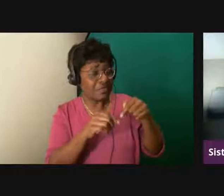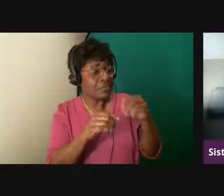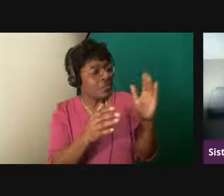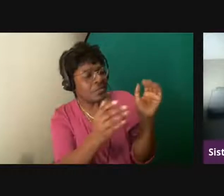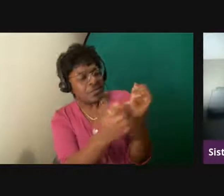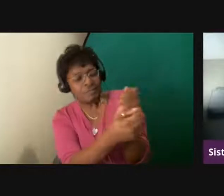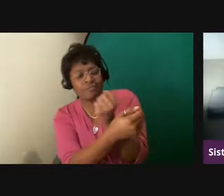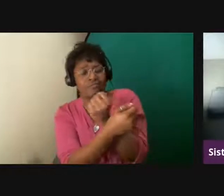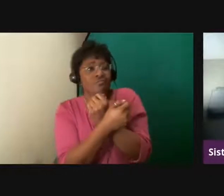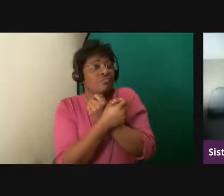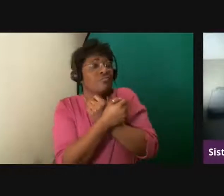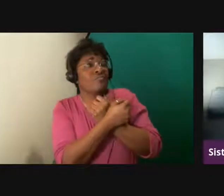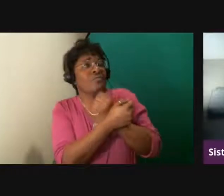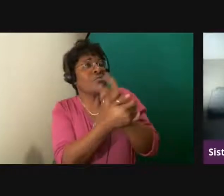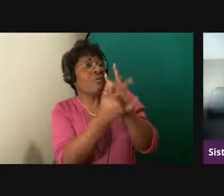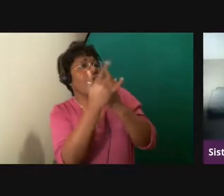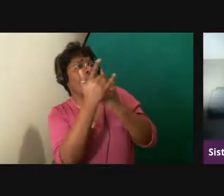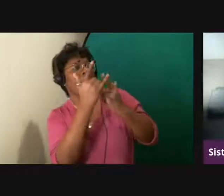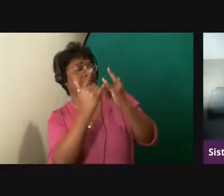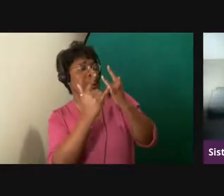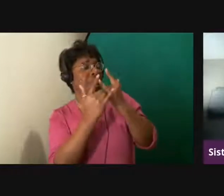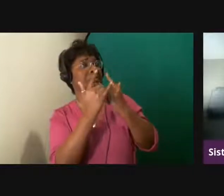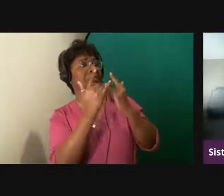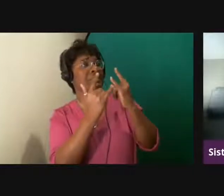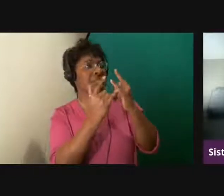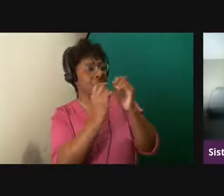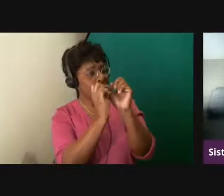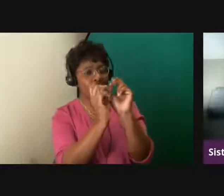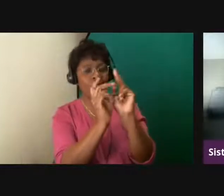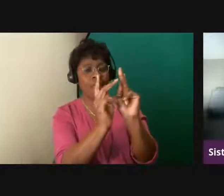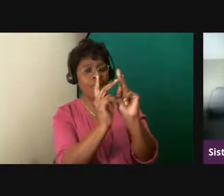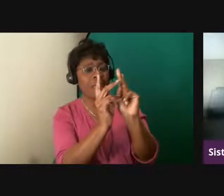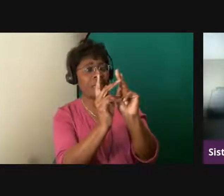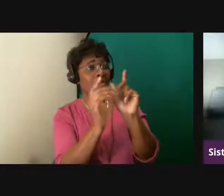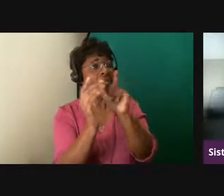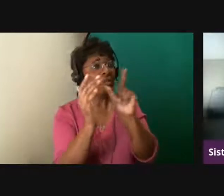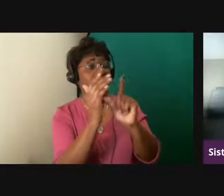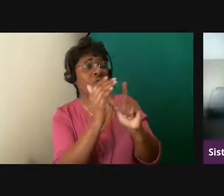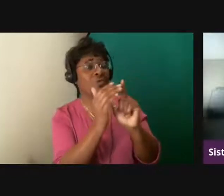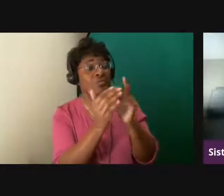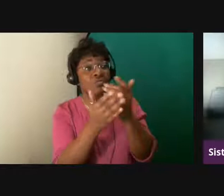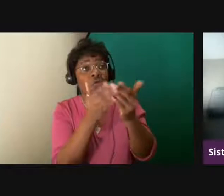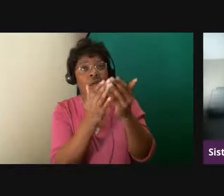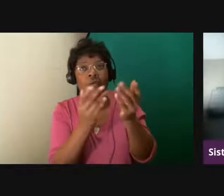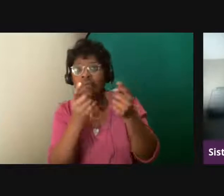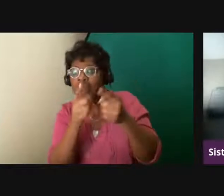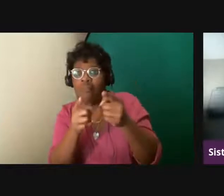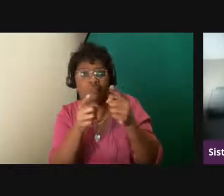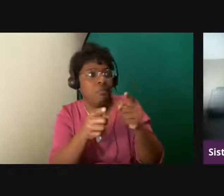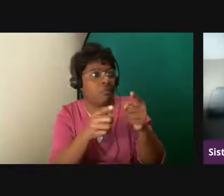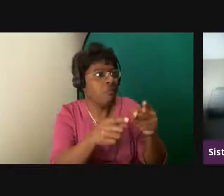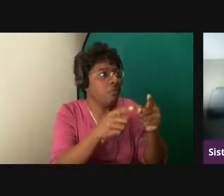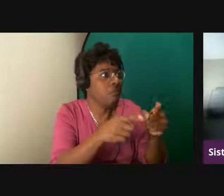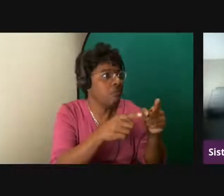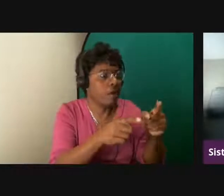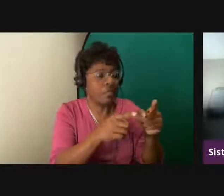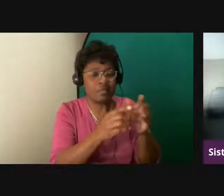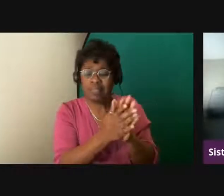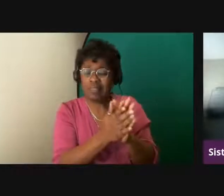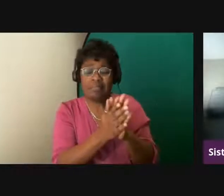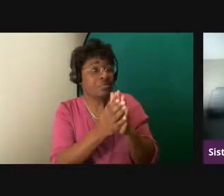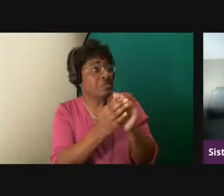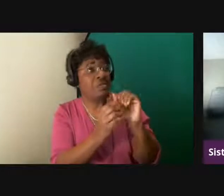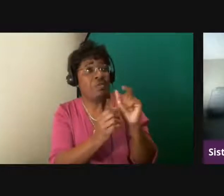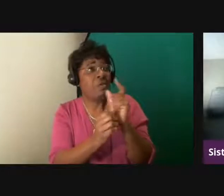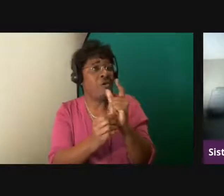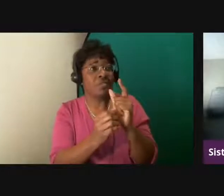loving arms around us, Father God, and let us know that it's okay, Father God. Everything that may be going on around us right now, Father God, it's all, Father